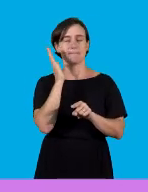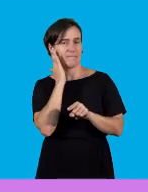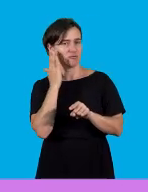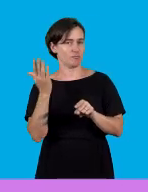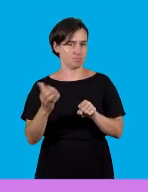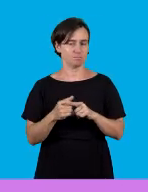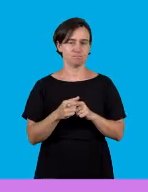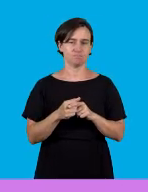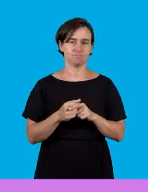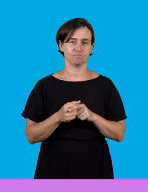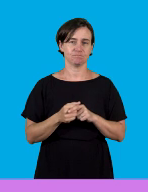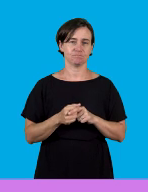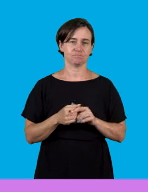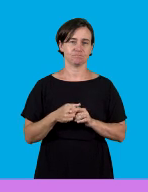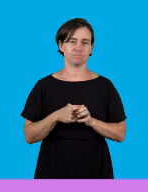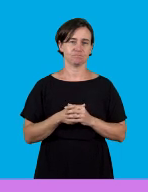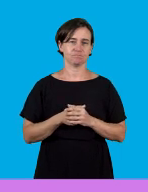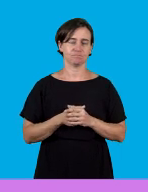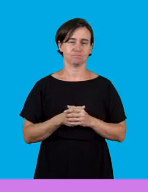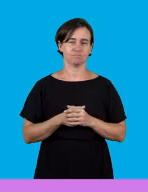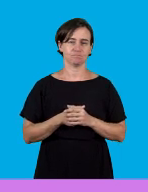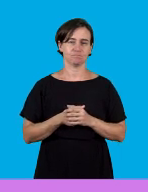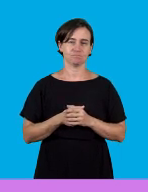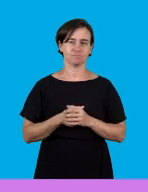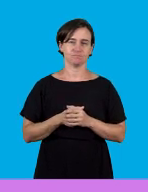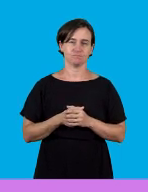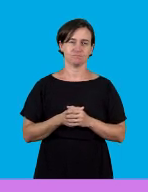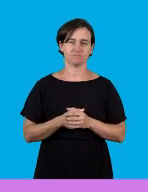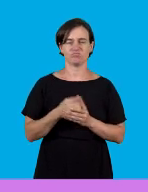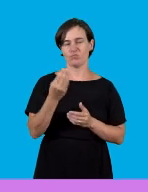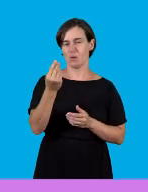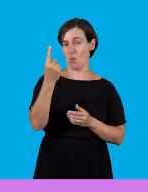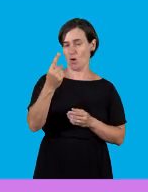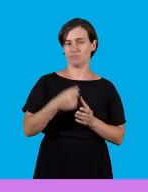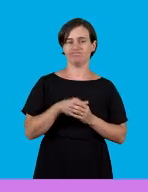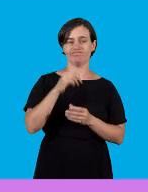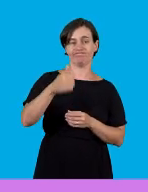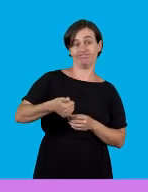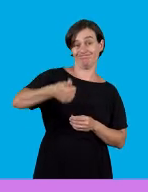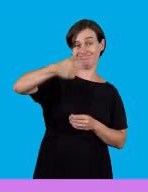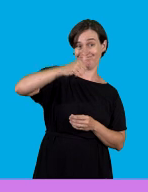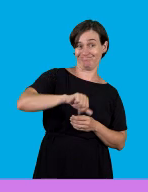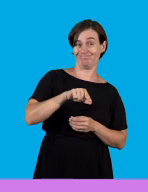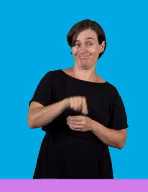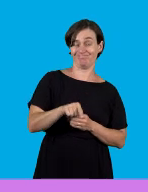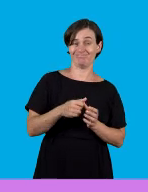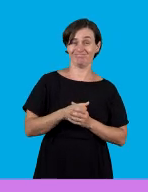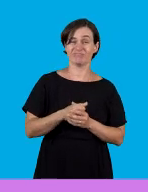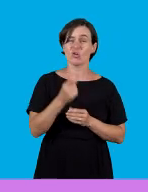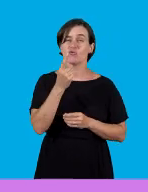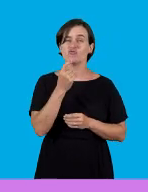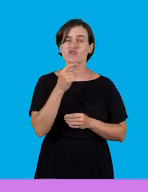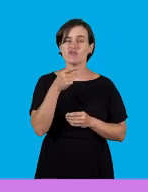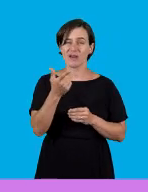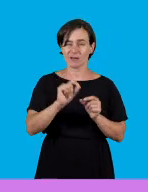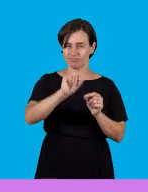is a bedroom. So we'll indicate it as bedroom number 1. Then we go to the next room. We have also another room.